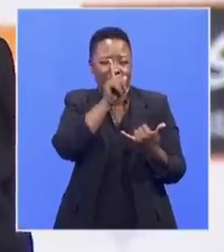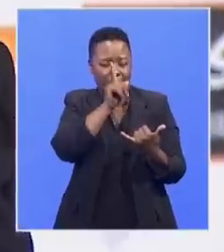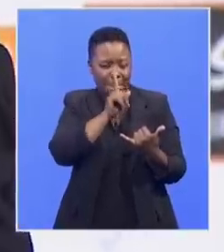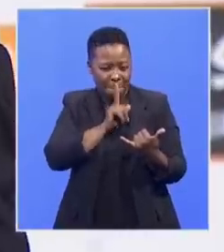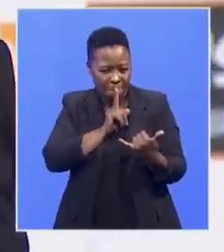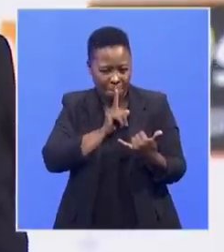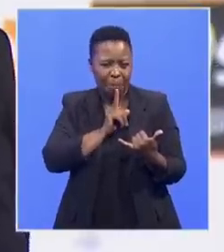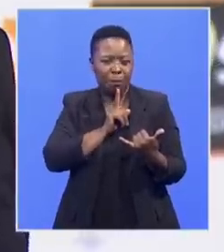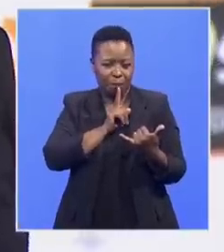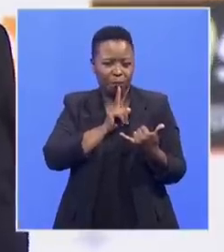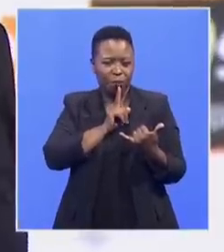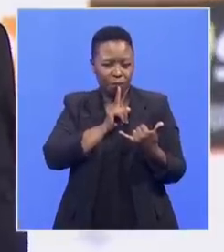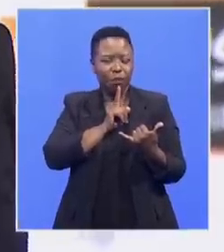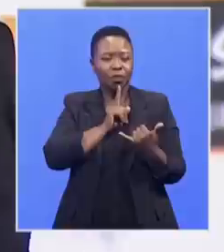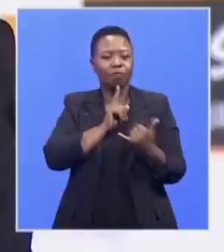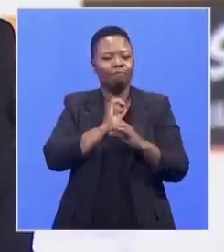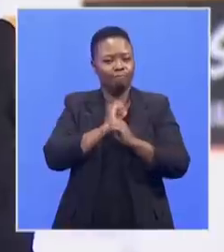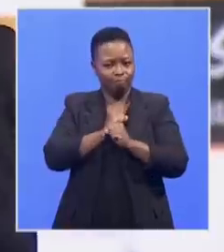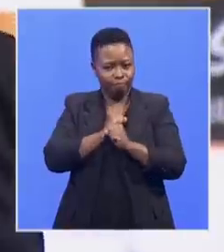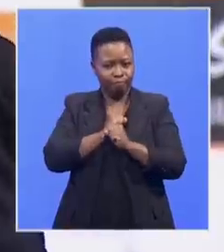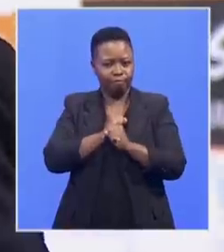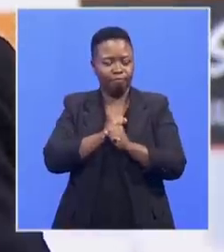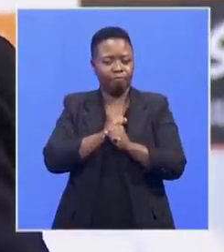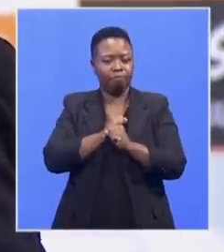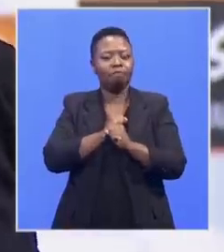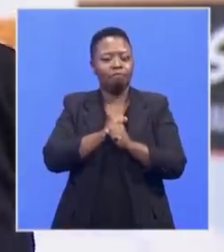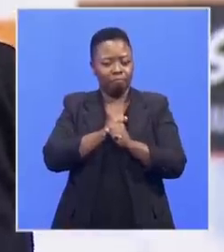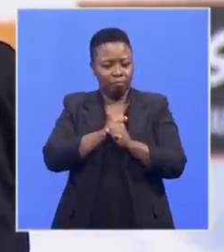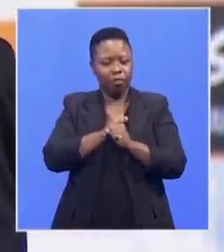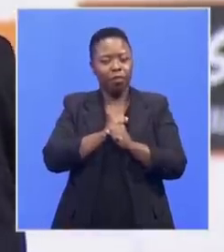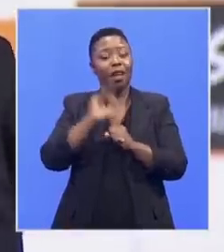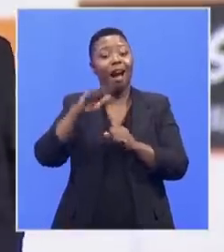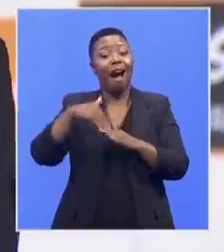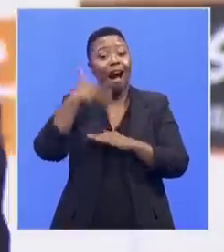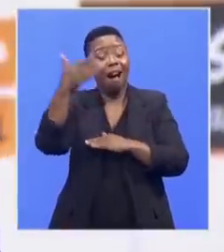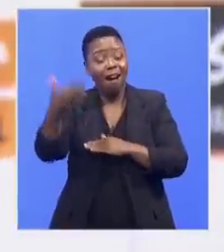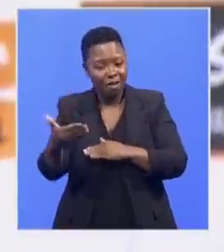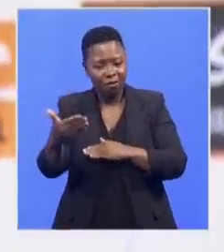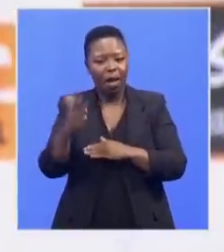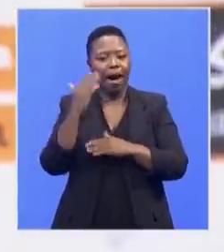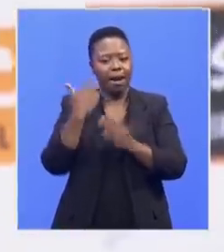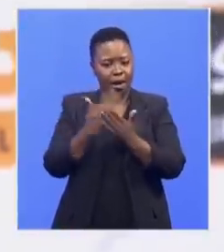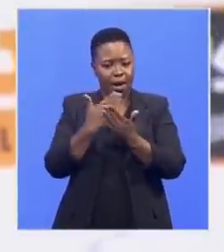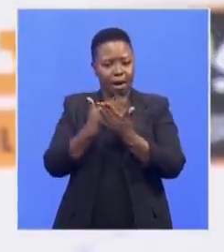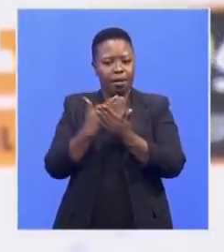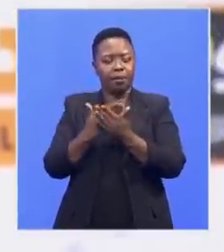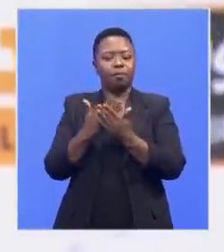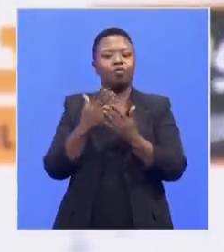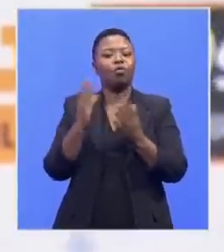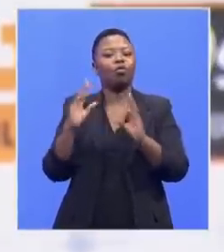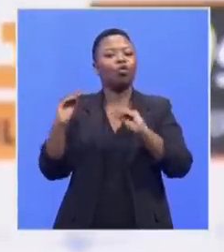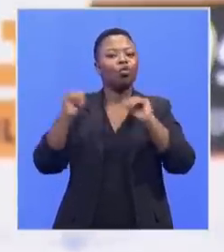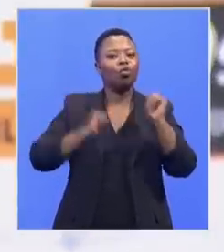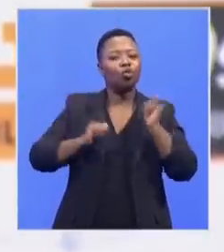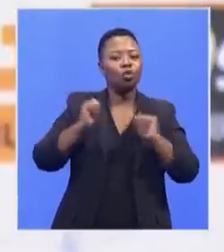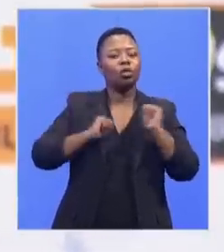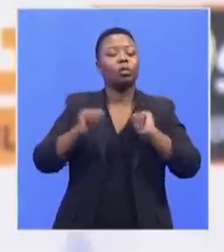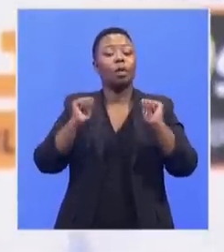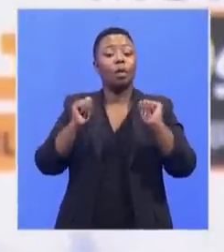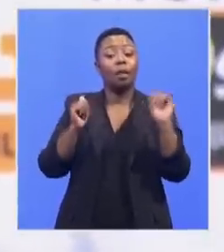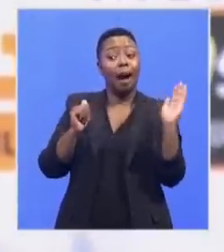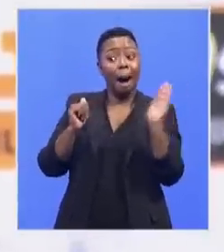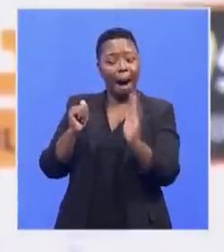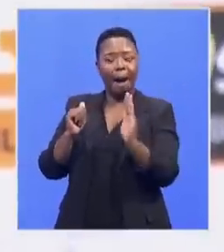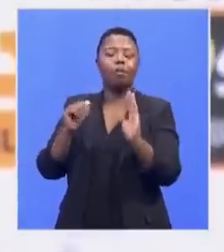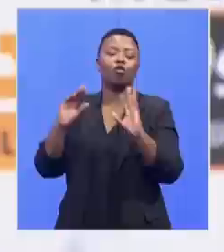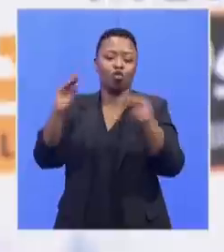re tla kgona go bua re etse ntho tse dintsi ha ba di performance batla. Ke